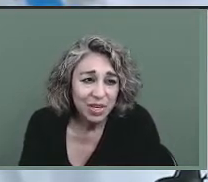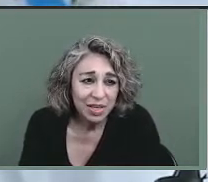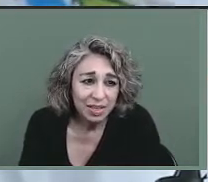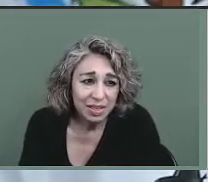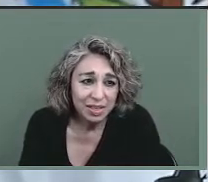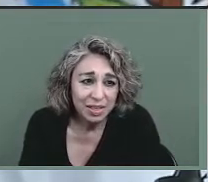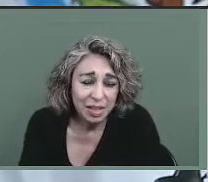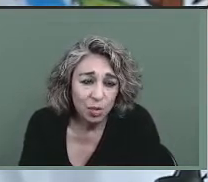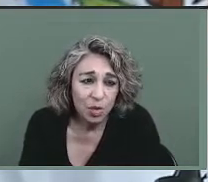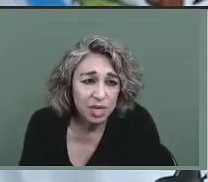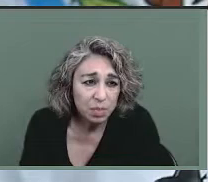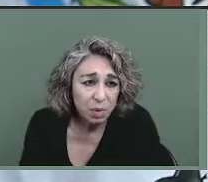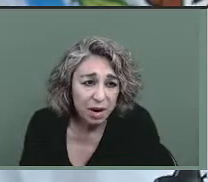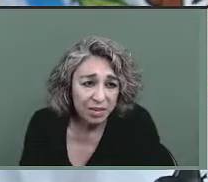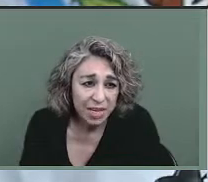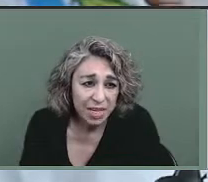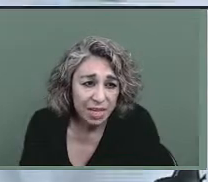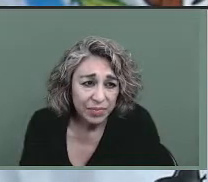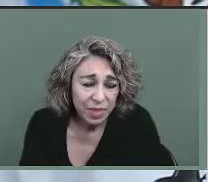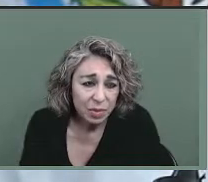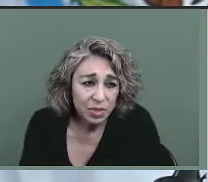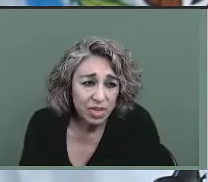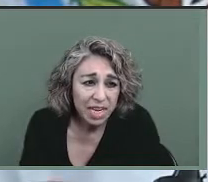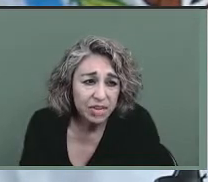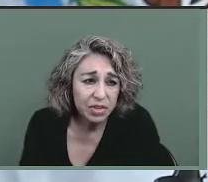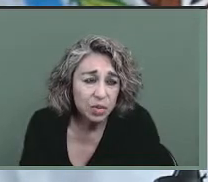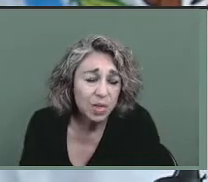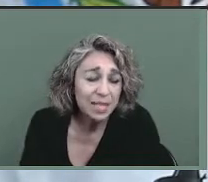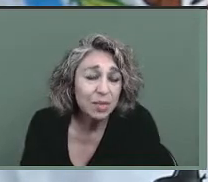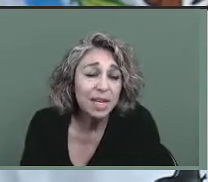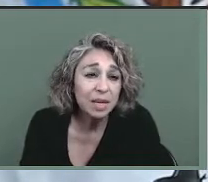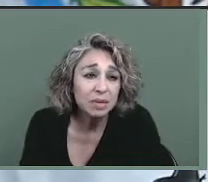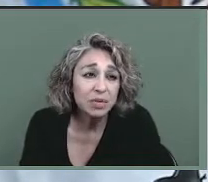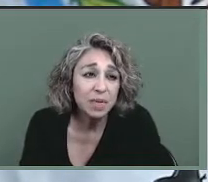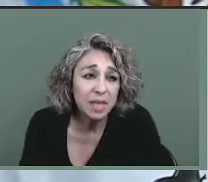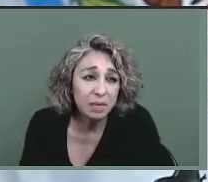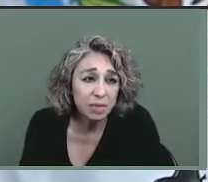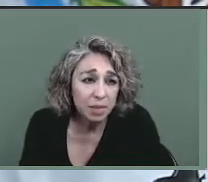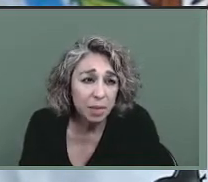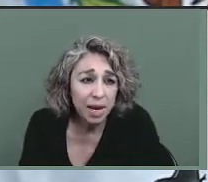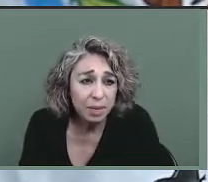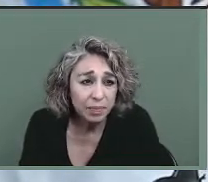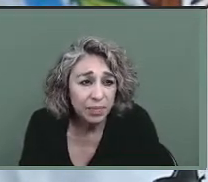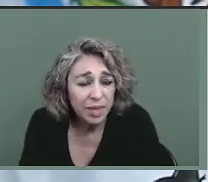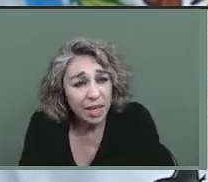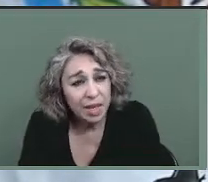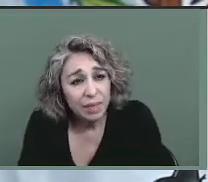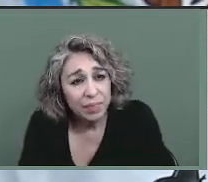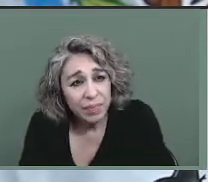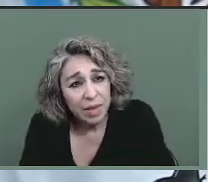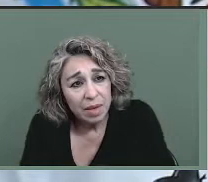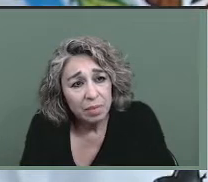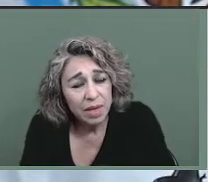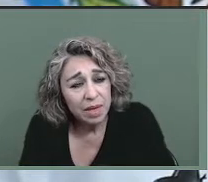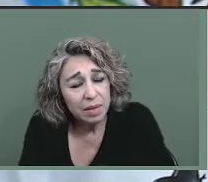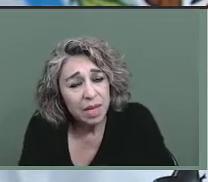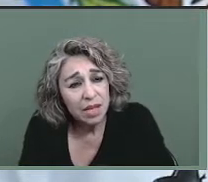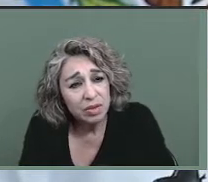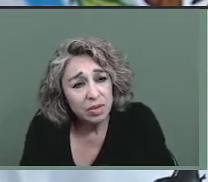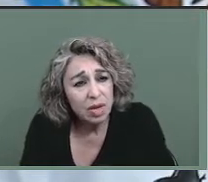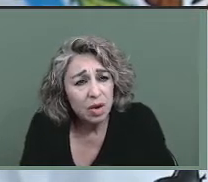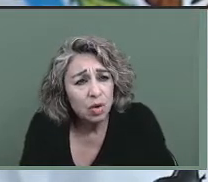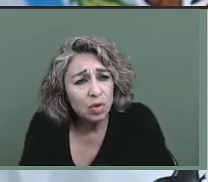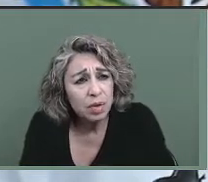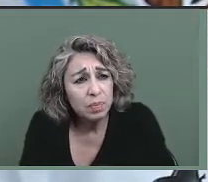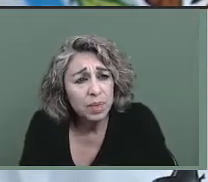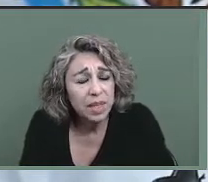Corruption, the worst part of it, the most dangerous one, is the one that comes from the top to the bottom. But they used to